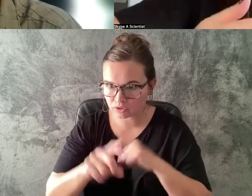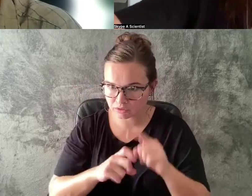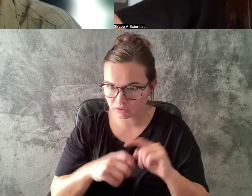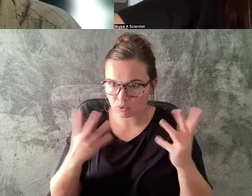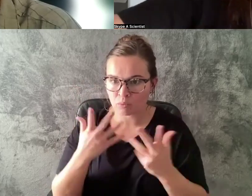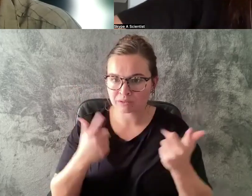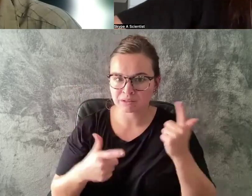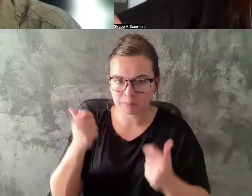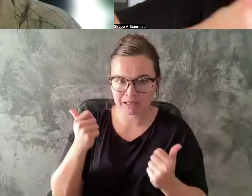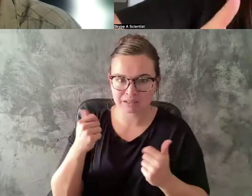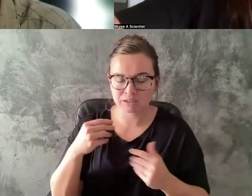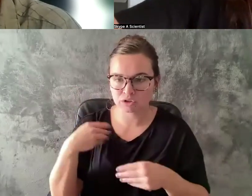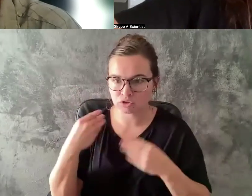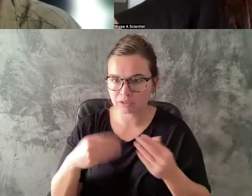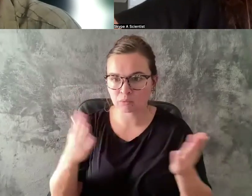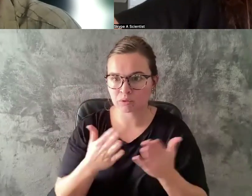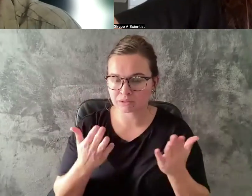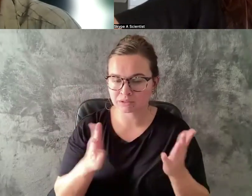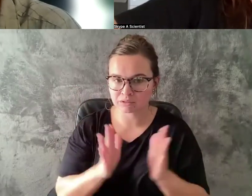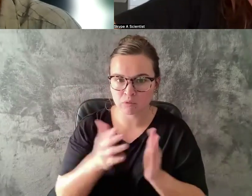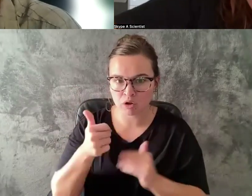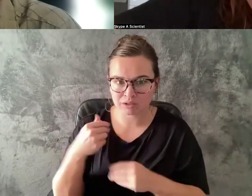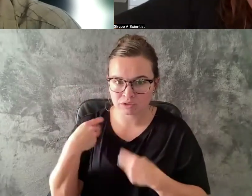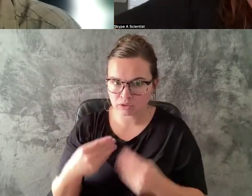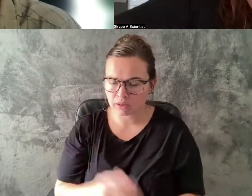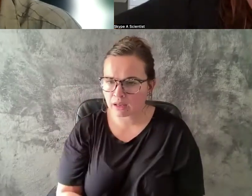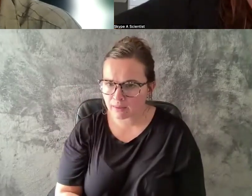the biggest genetics? What's the smallest genetics, etc.